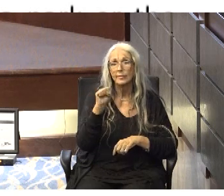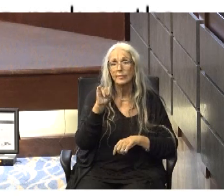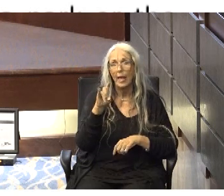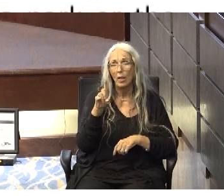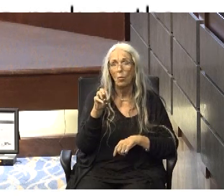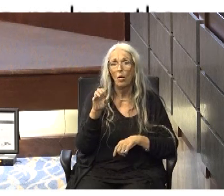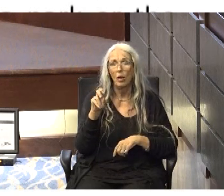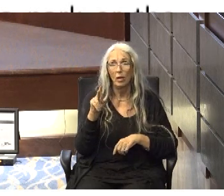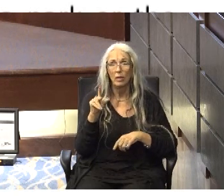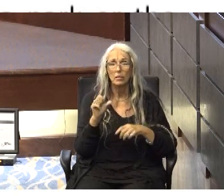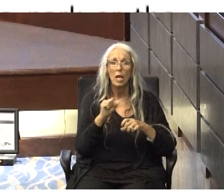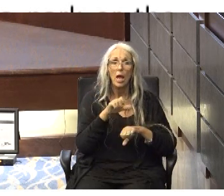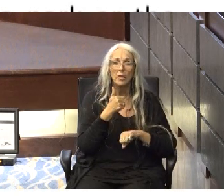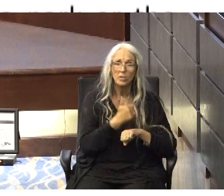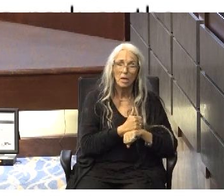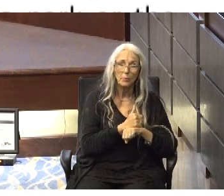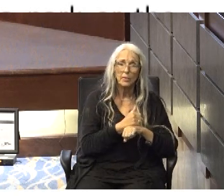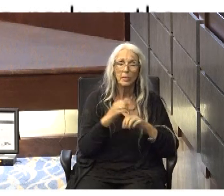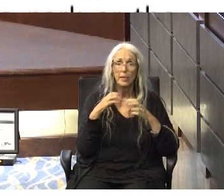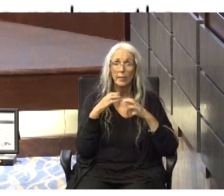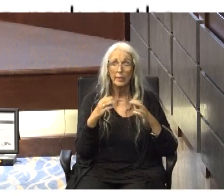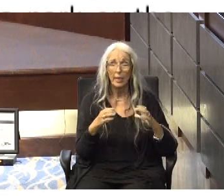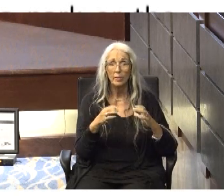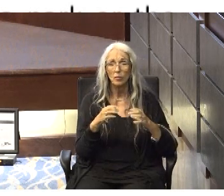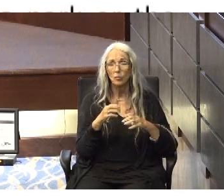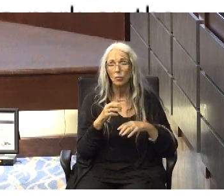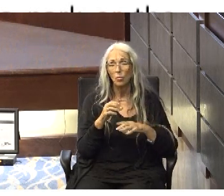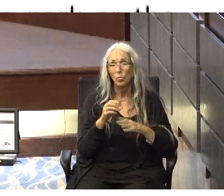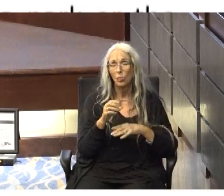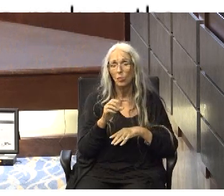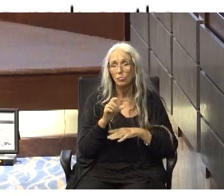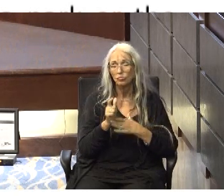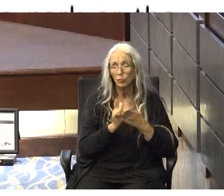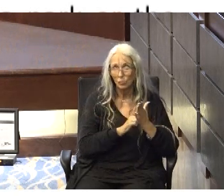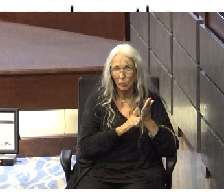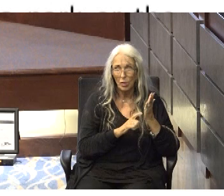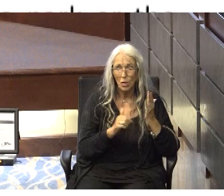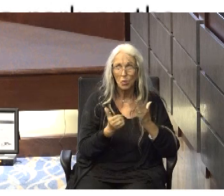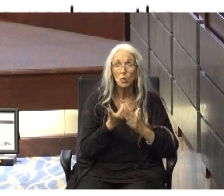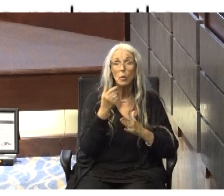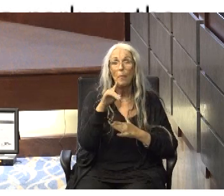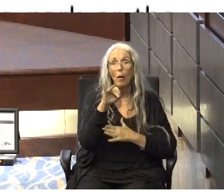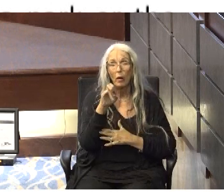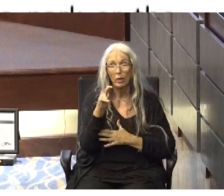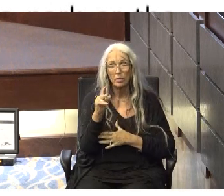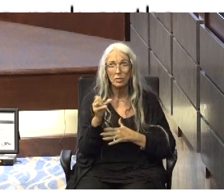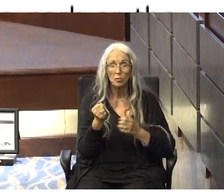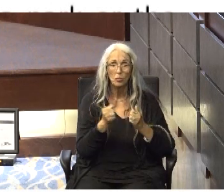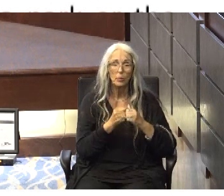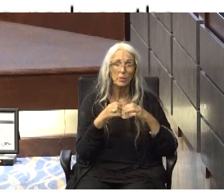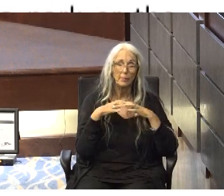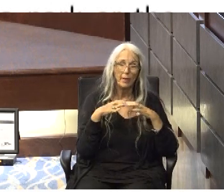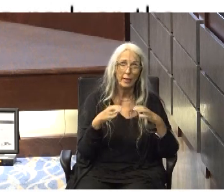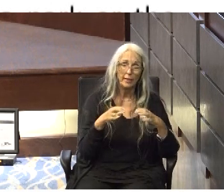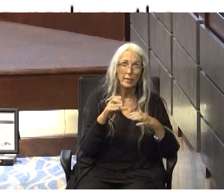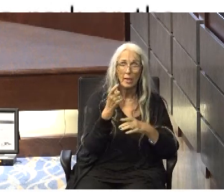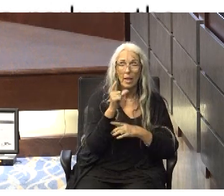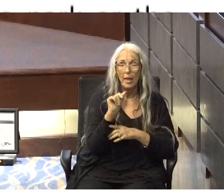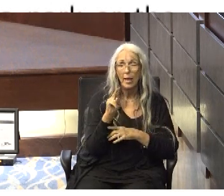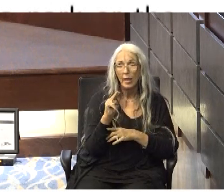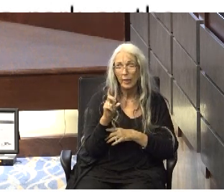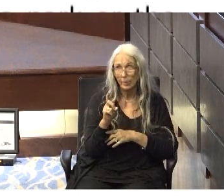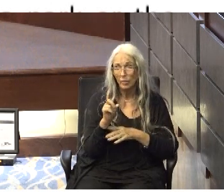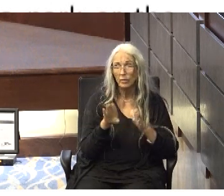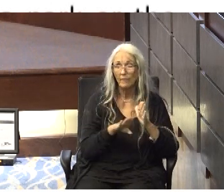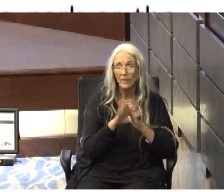was adopt a parkland dedication ordinance as a means of funding for new parks, either through a dedication of land or a developed park,